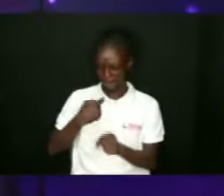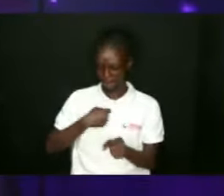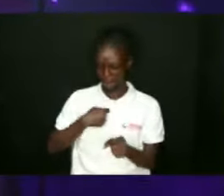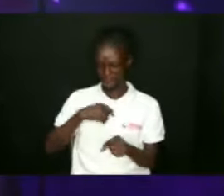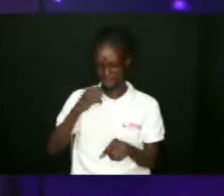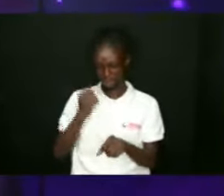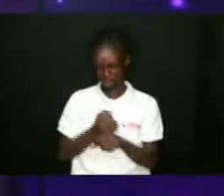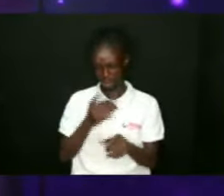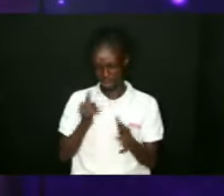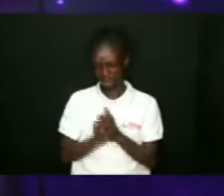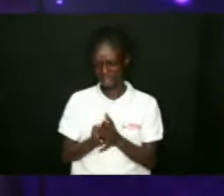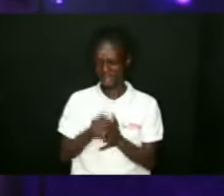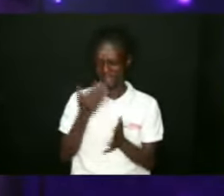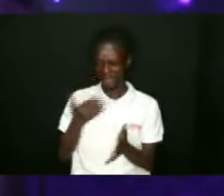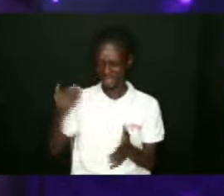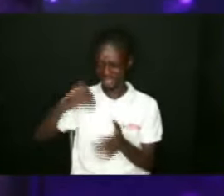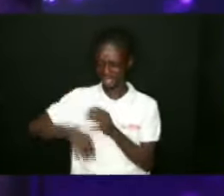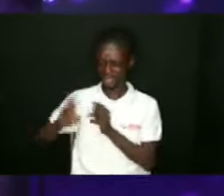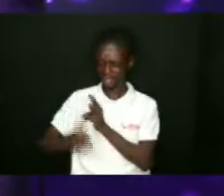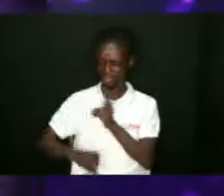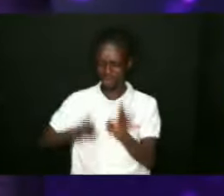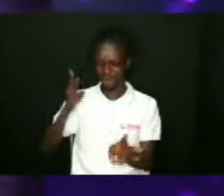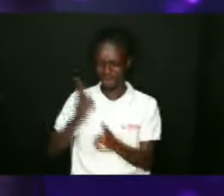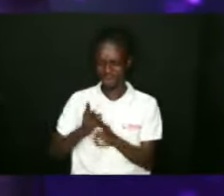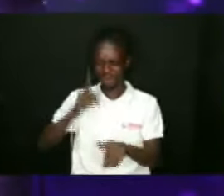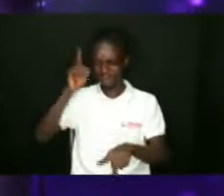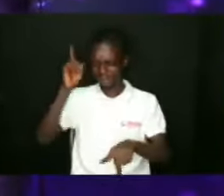the systems of this world.